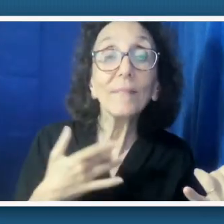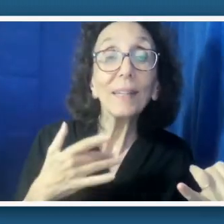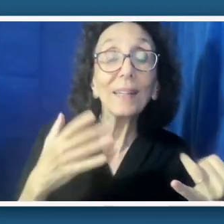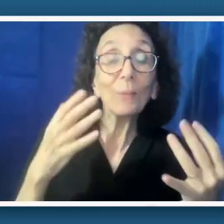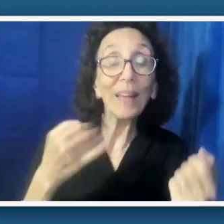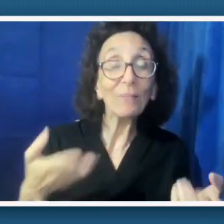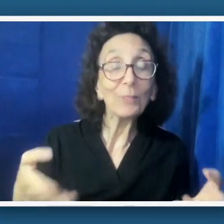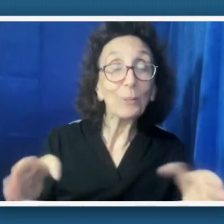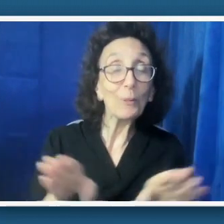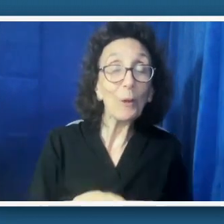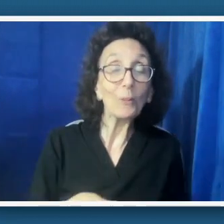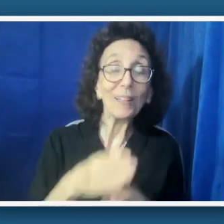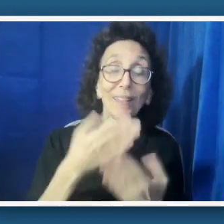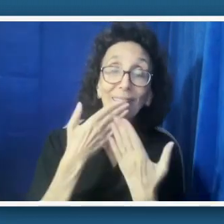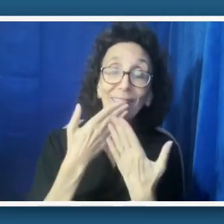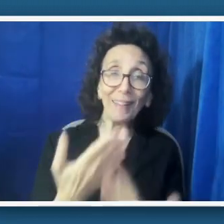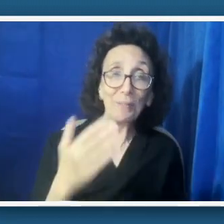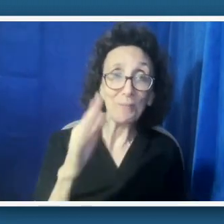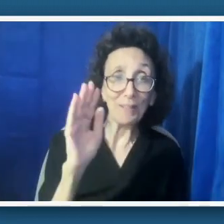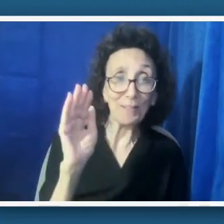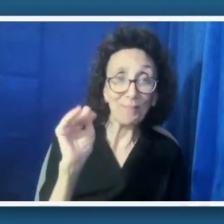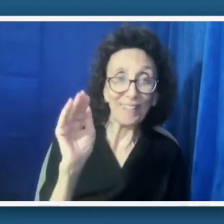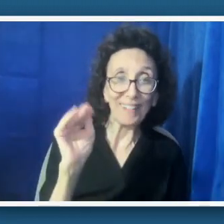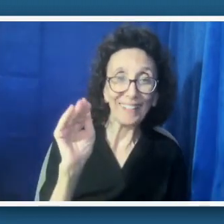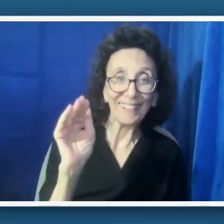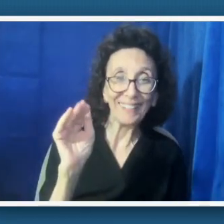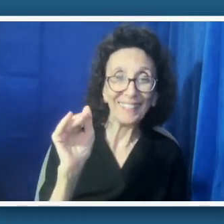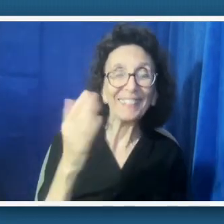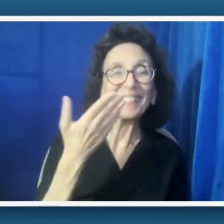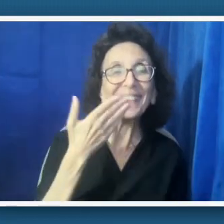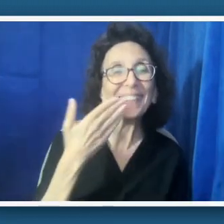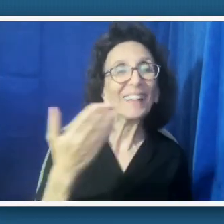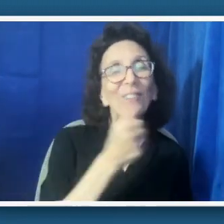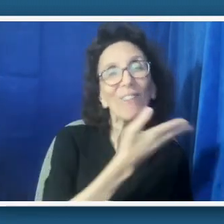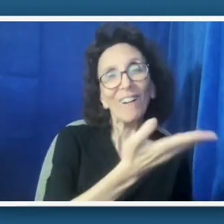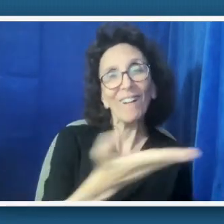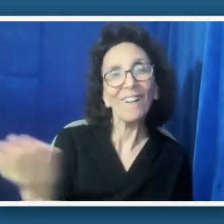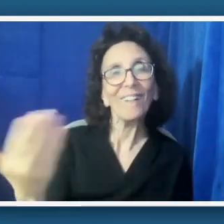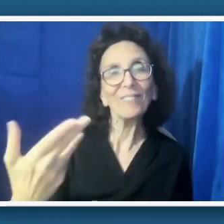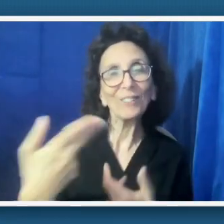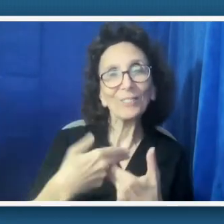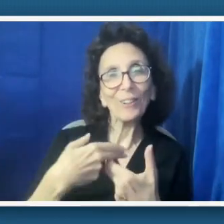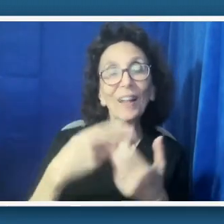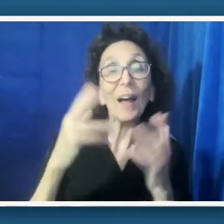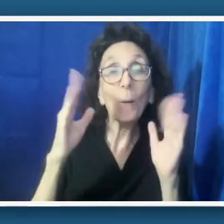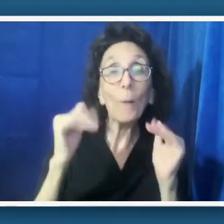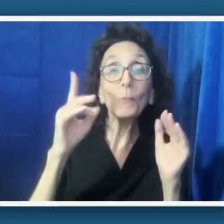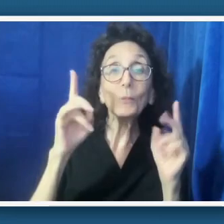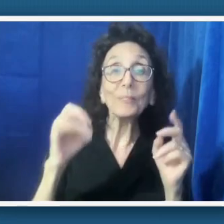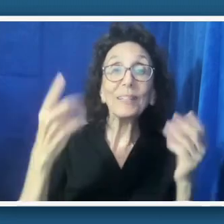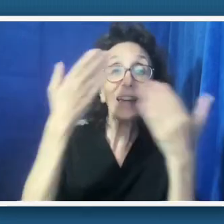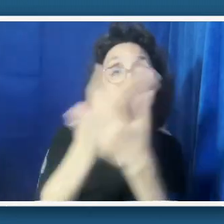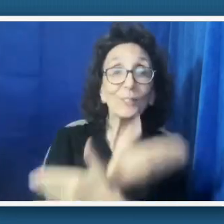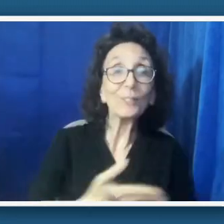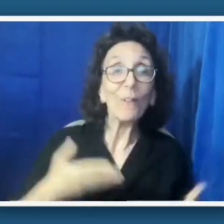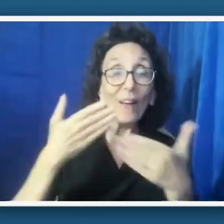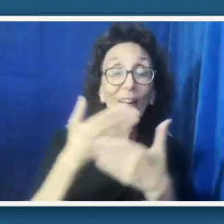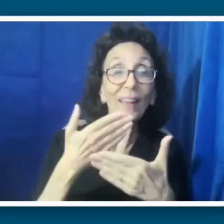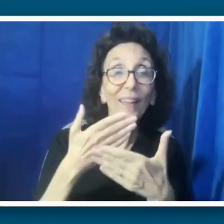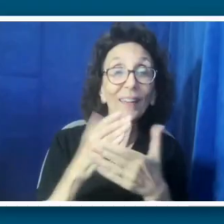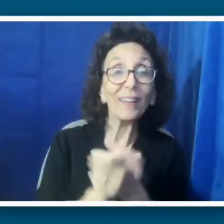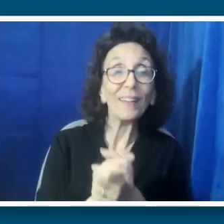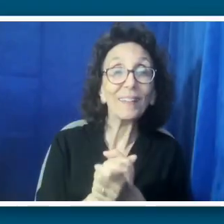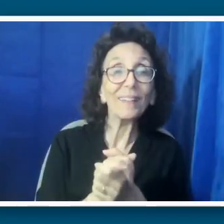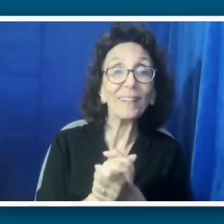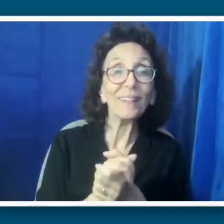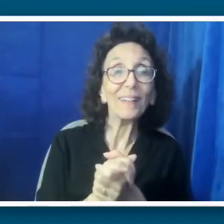thank you and goodbye. Thank you, everybody, so much for joining us. I hope you enjoyed it. If you